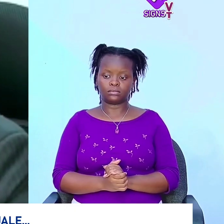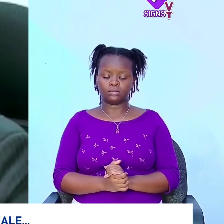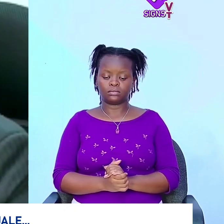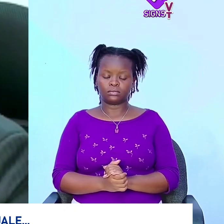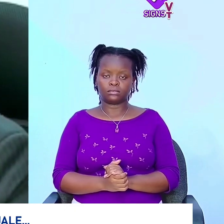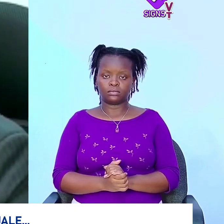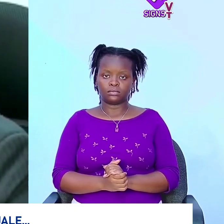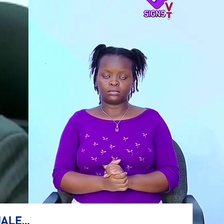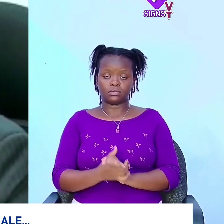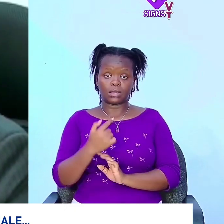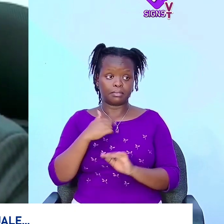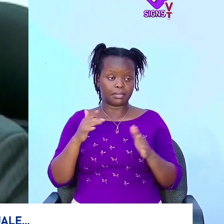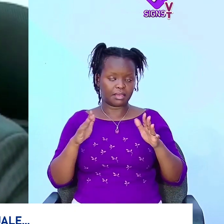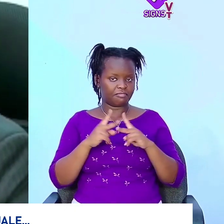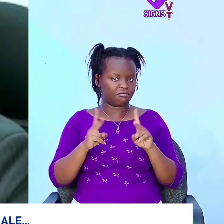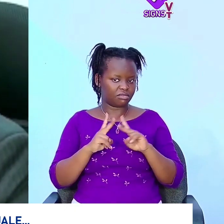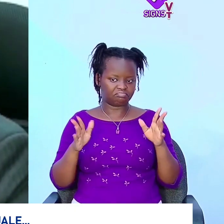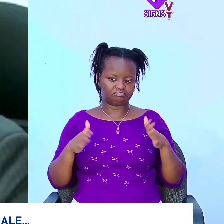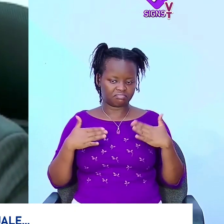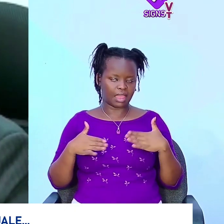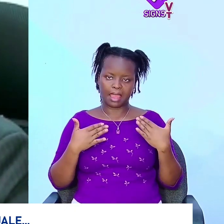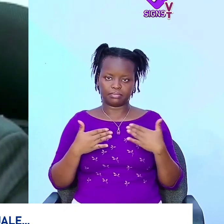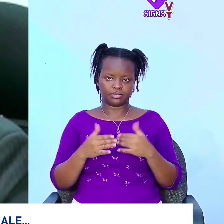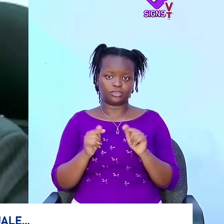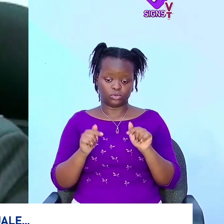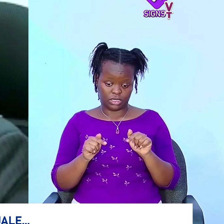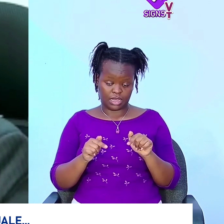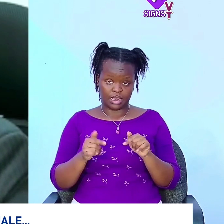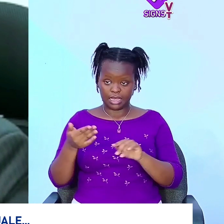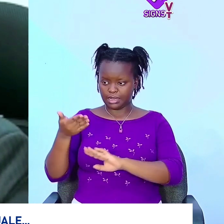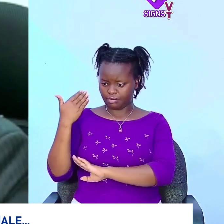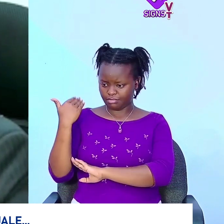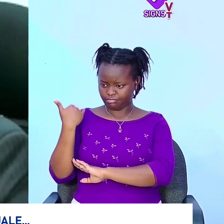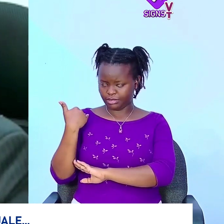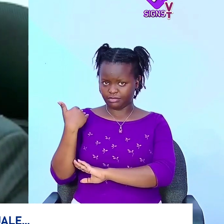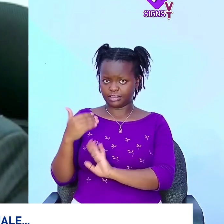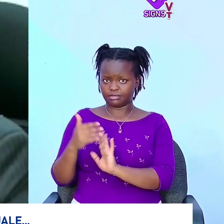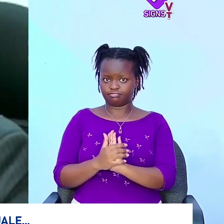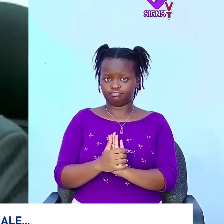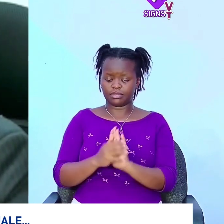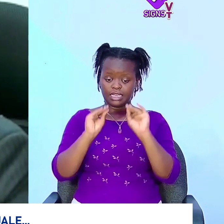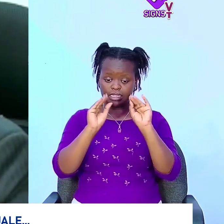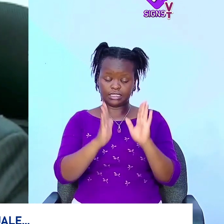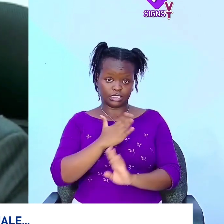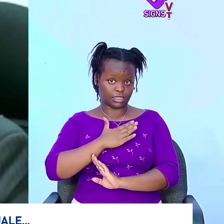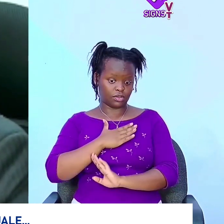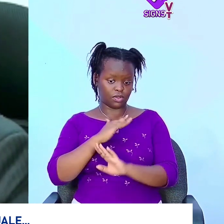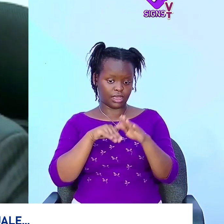I'm very happy today. I'm happy also. In the previous scheme, our teachers were only